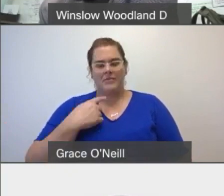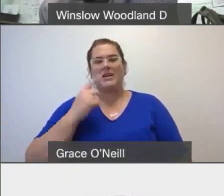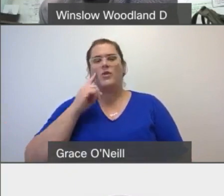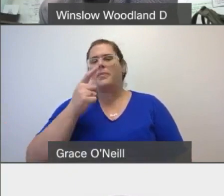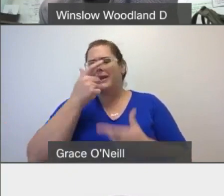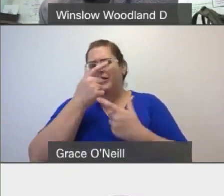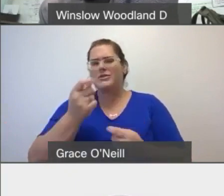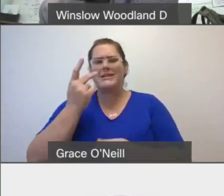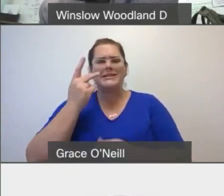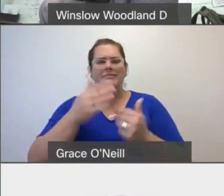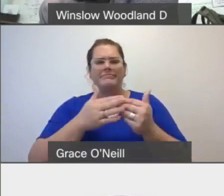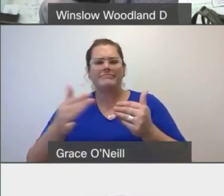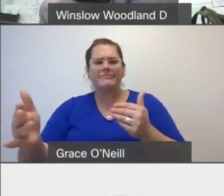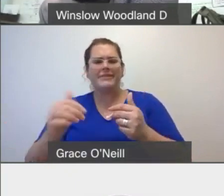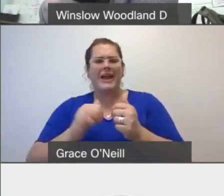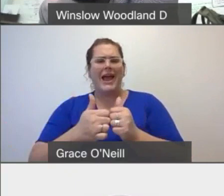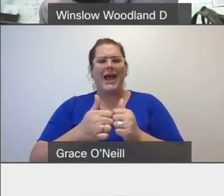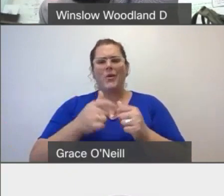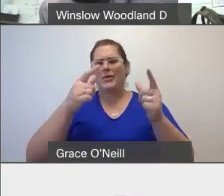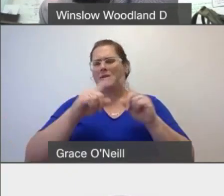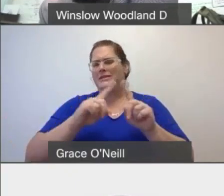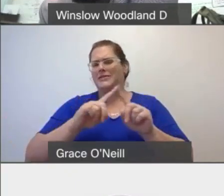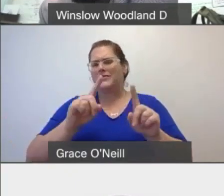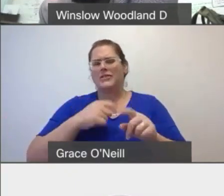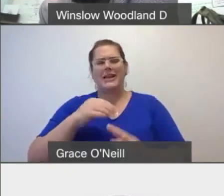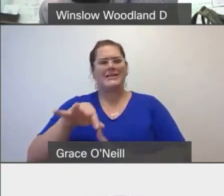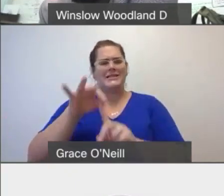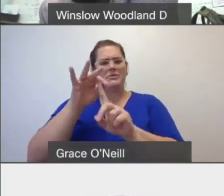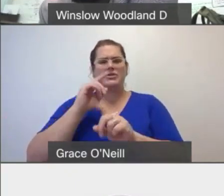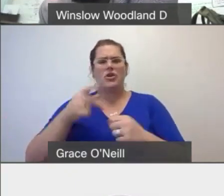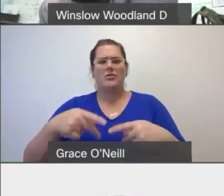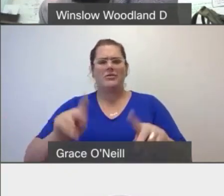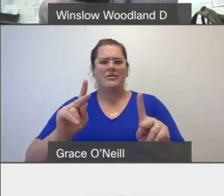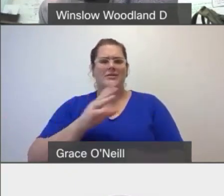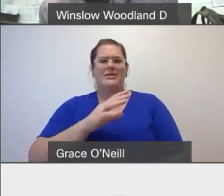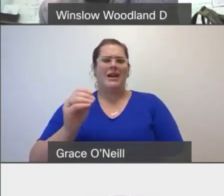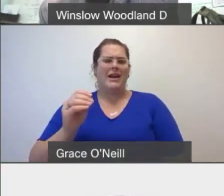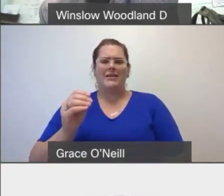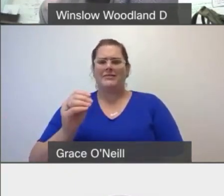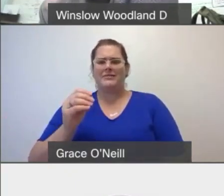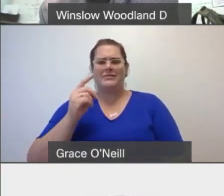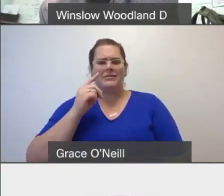within the district government, to give you an idea of what the request looks like and how it gets handled.